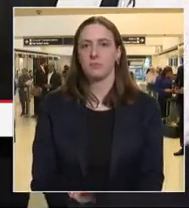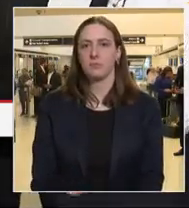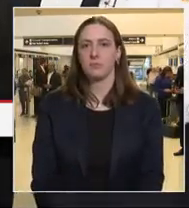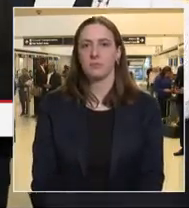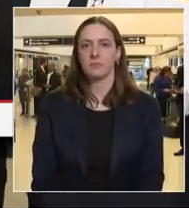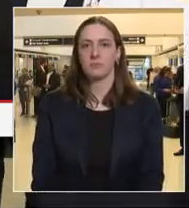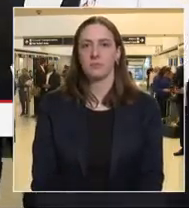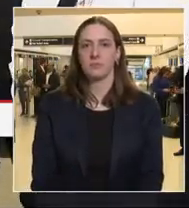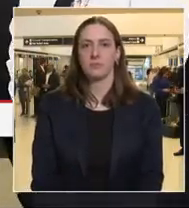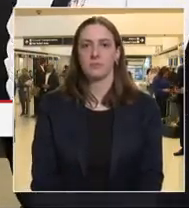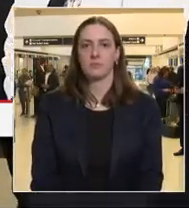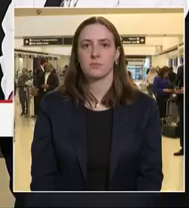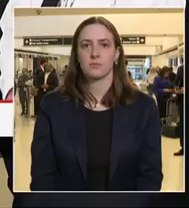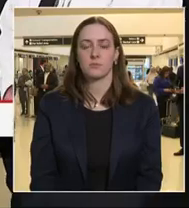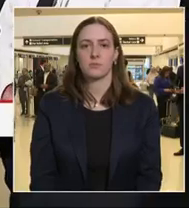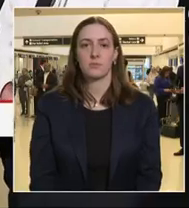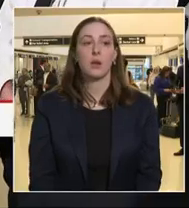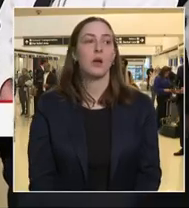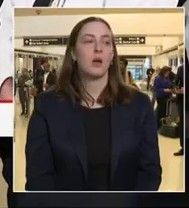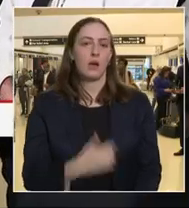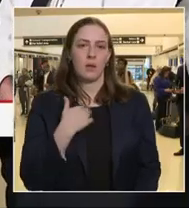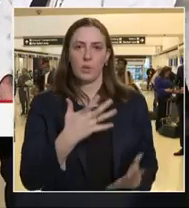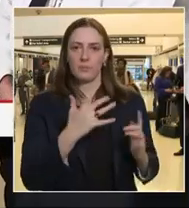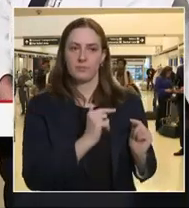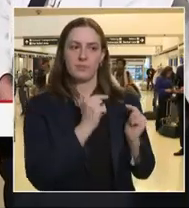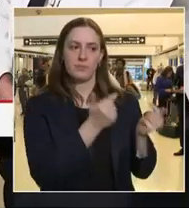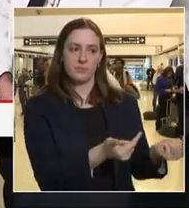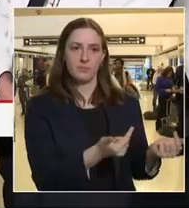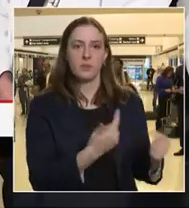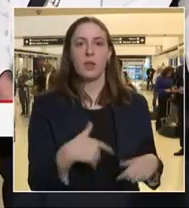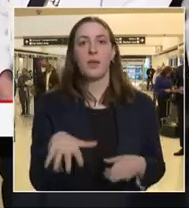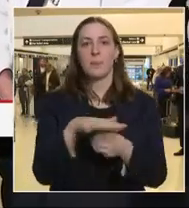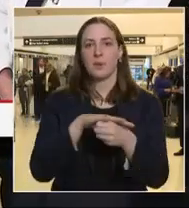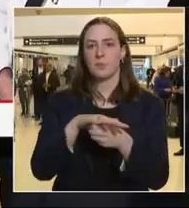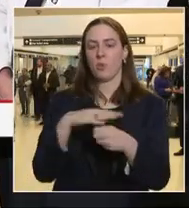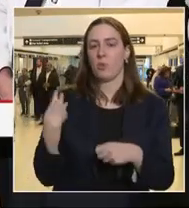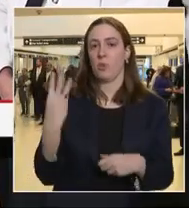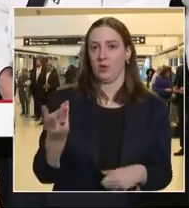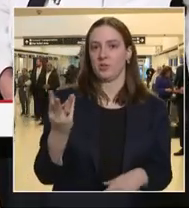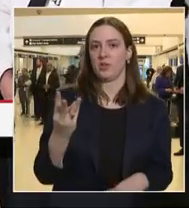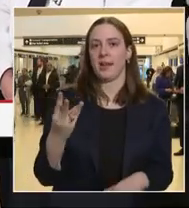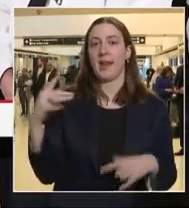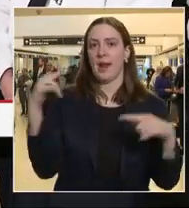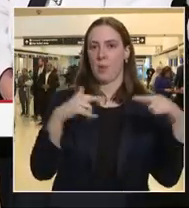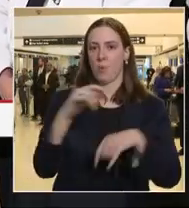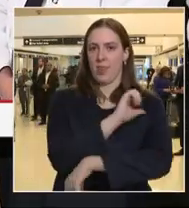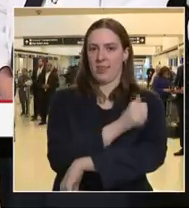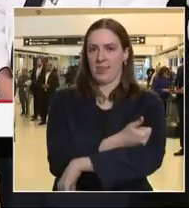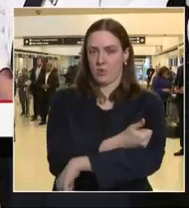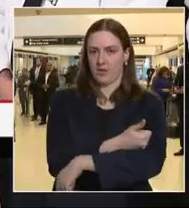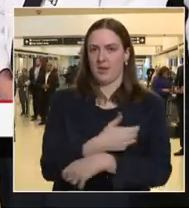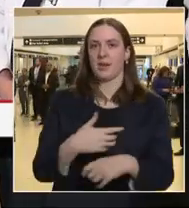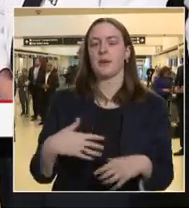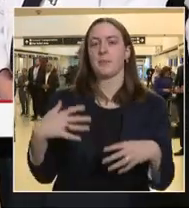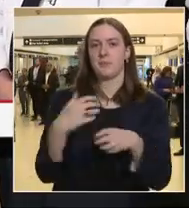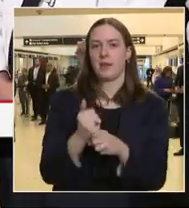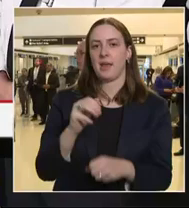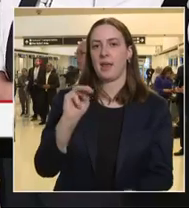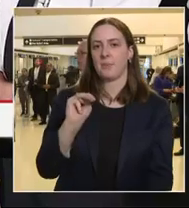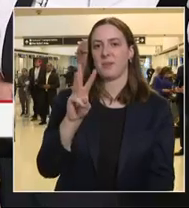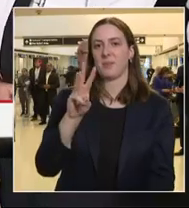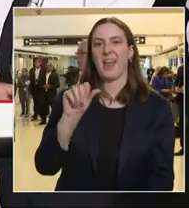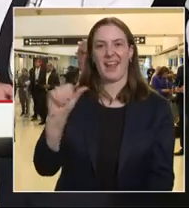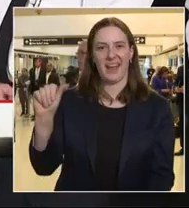I want to introduce the Metropolitan Washington Airports Authority CEO, Jack Potter. The authority